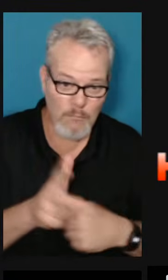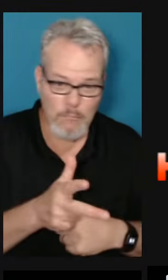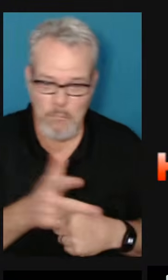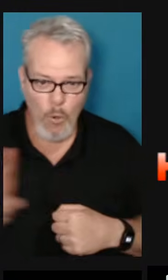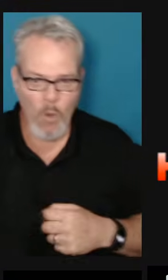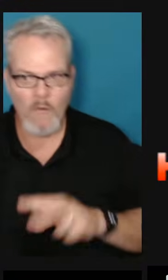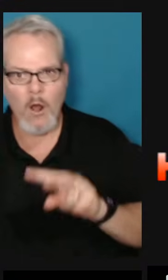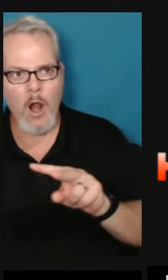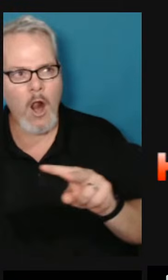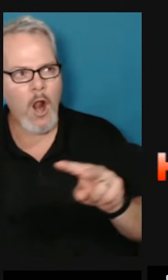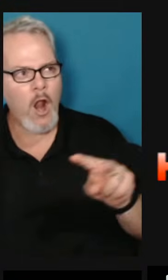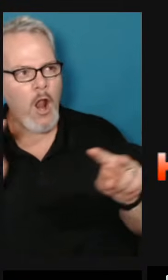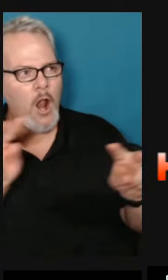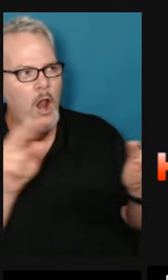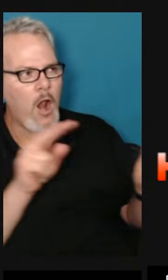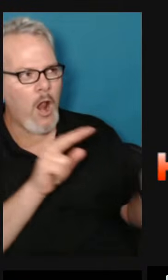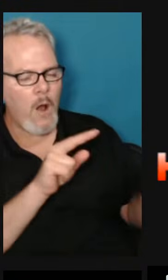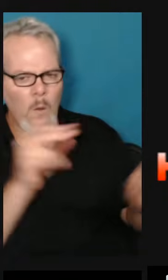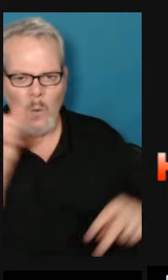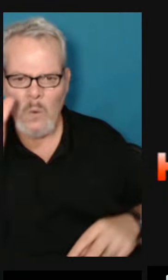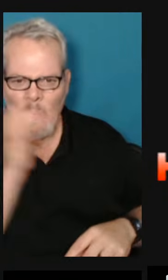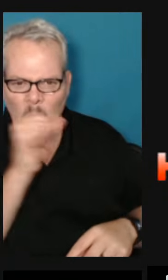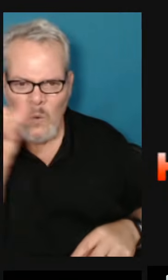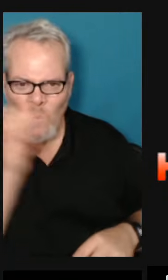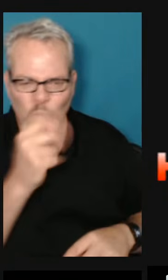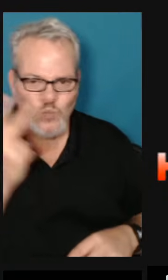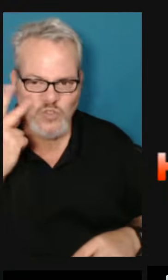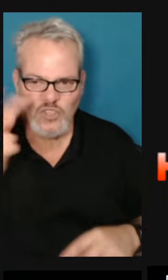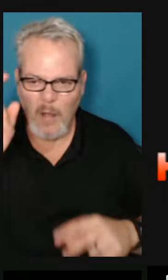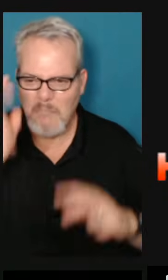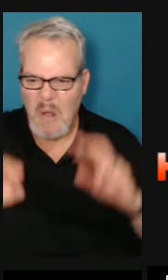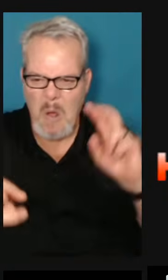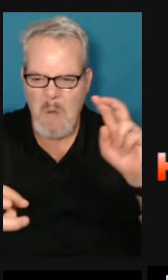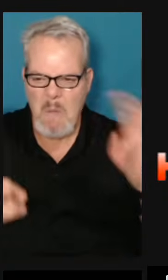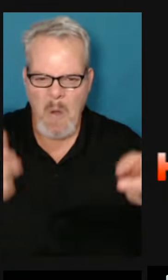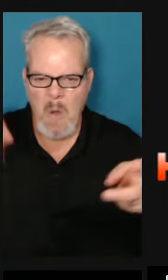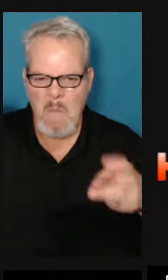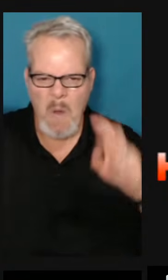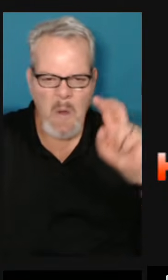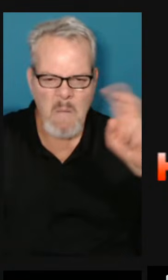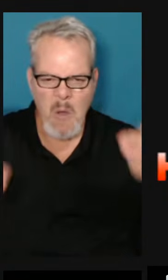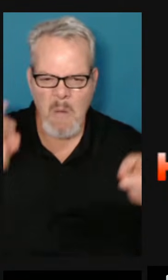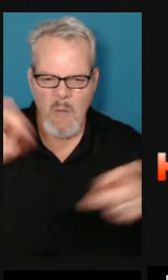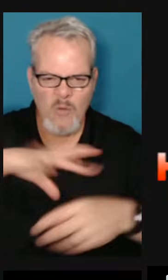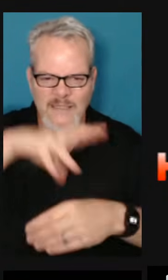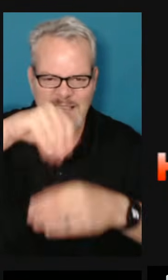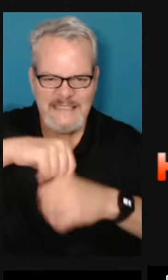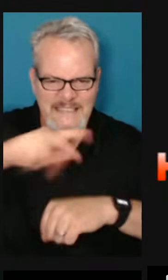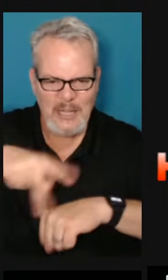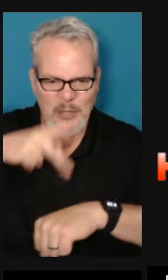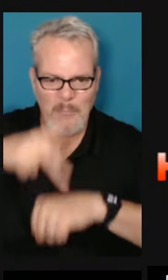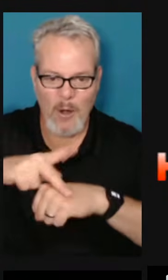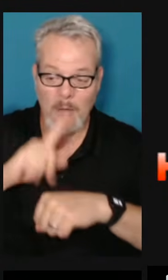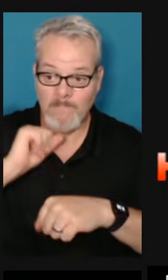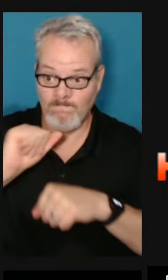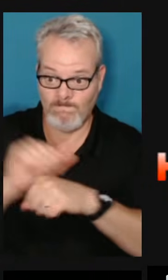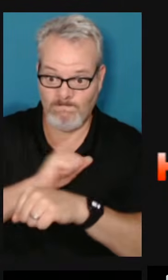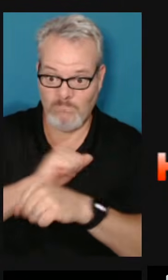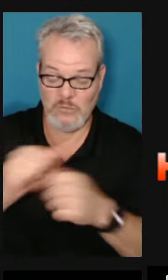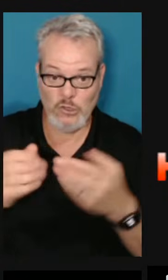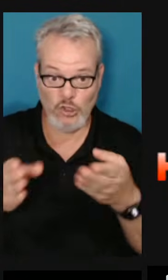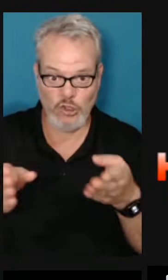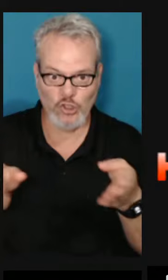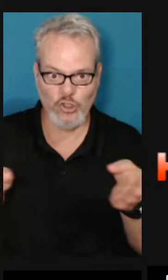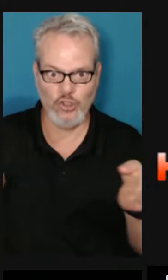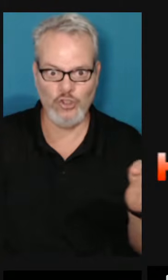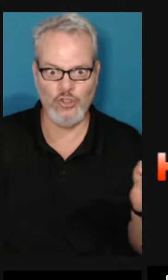debris, the tephra inside the park. We have a bunch of different angles here, but really it's just a wide distribution that's